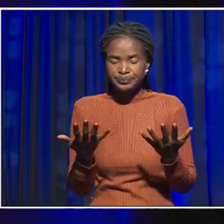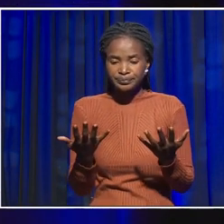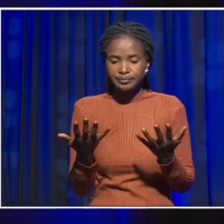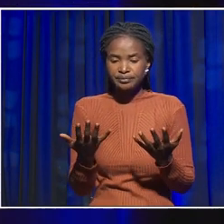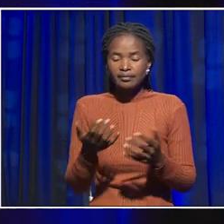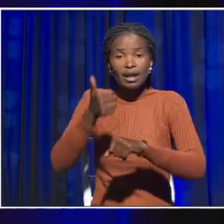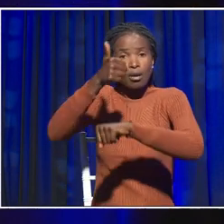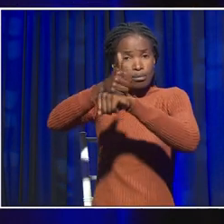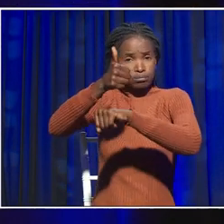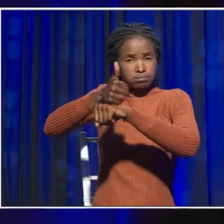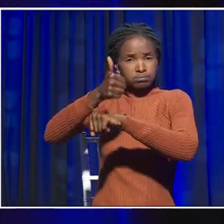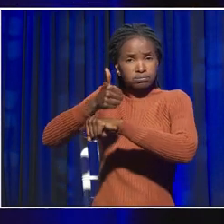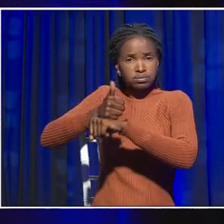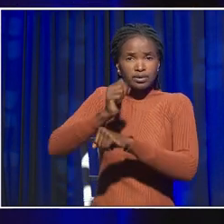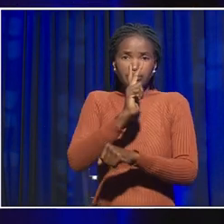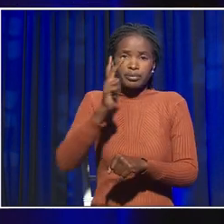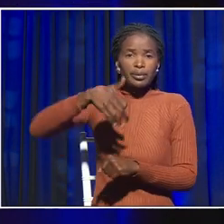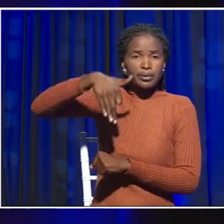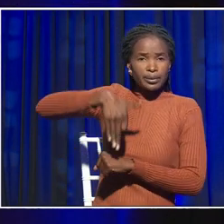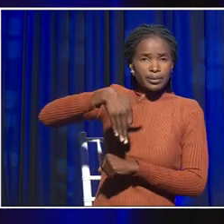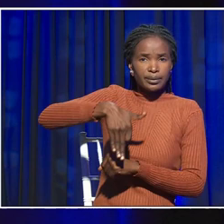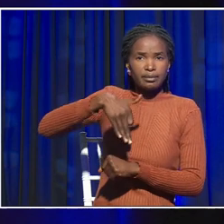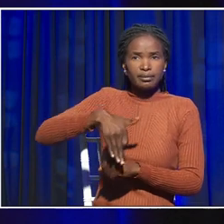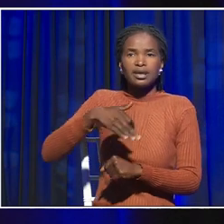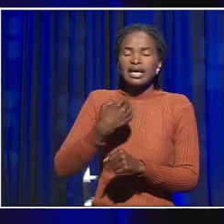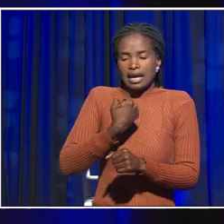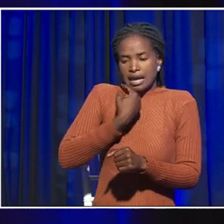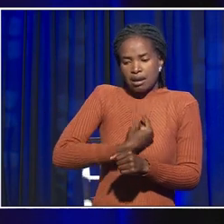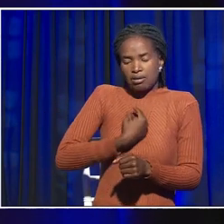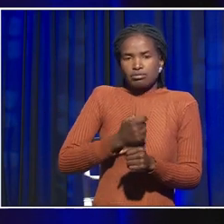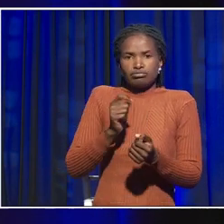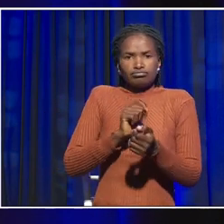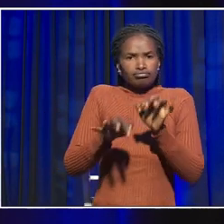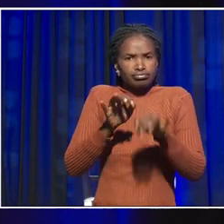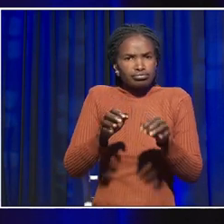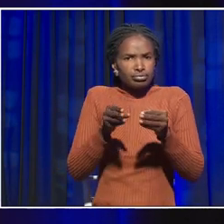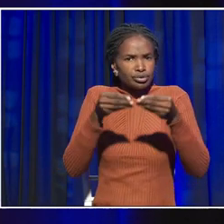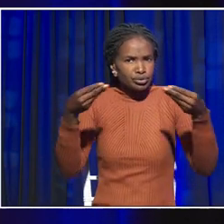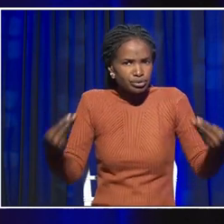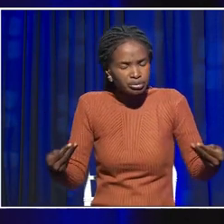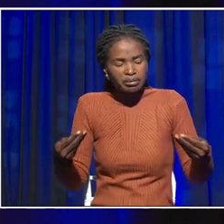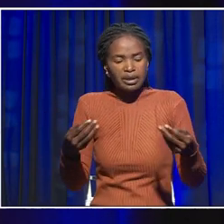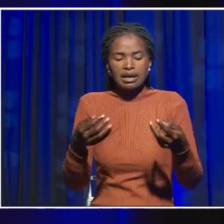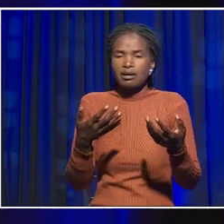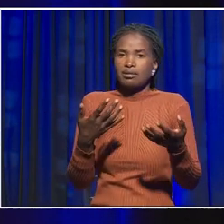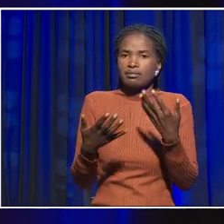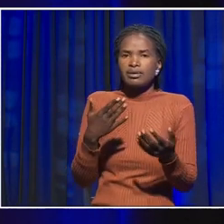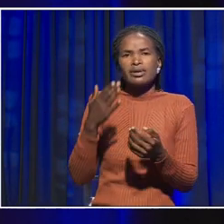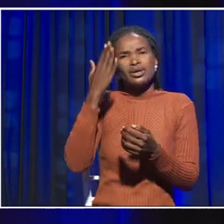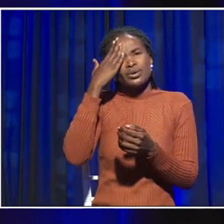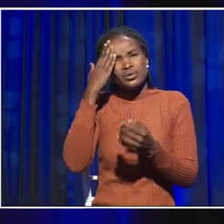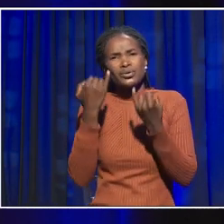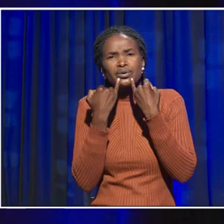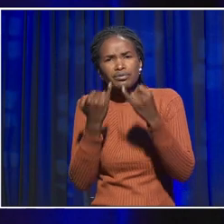for opportunities for Namibian where to draw up your own newspaper or if you are relevant and you understand